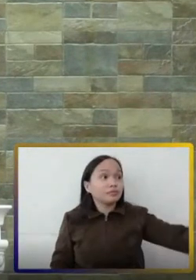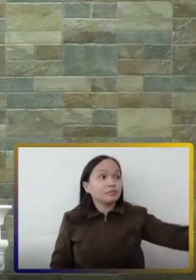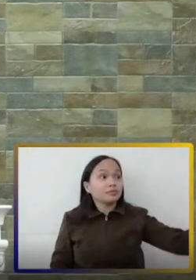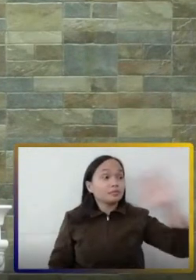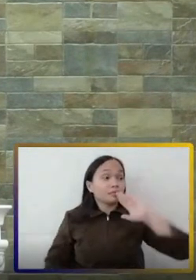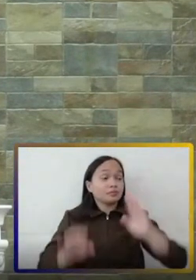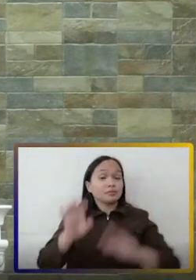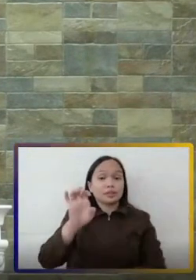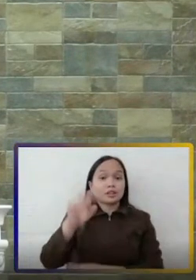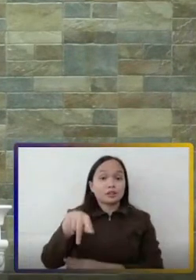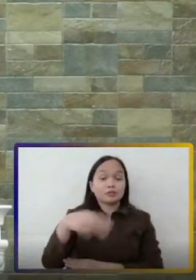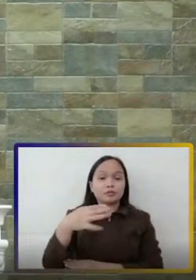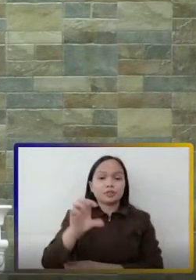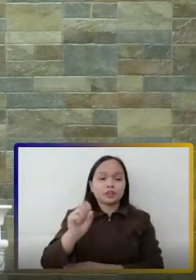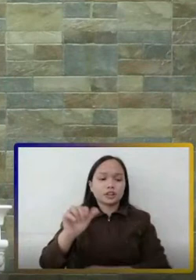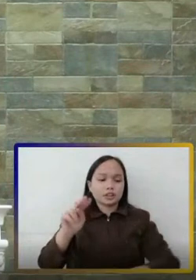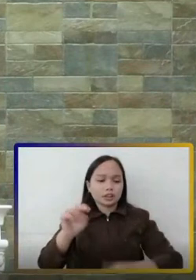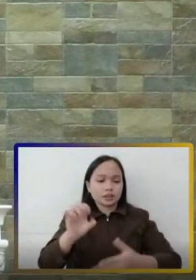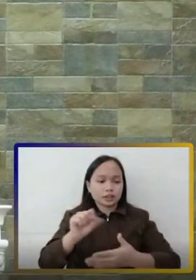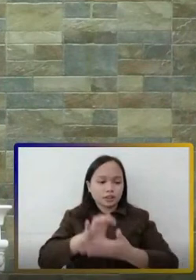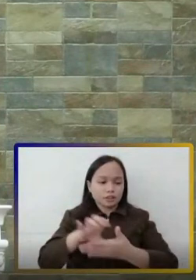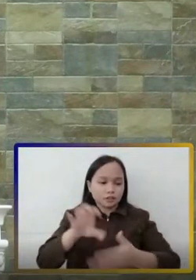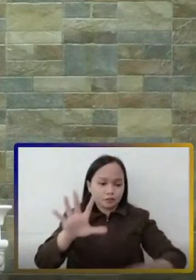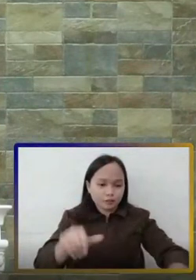Chapter 5.